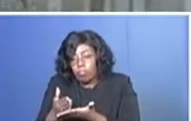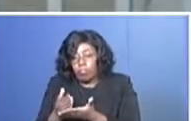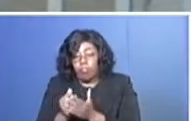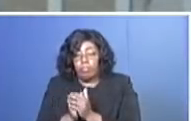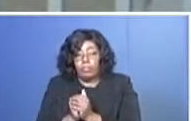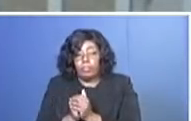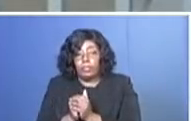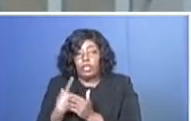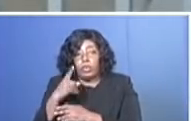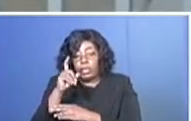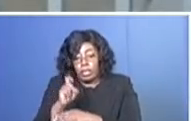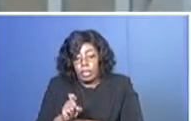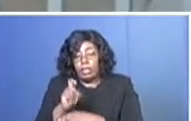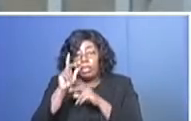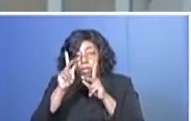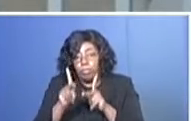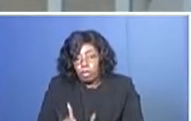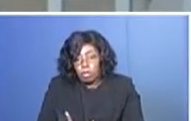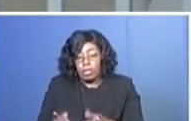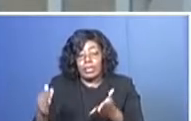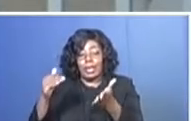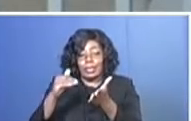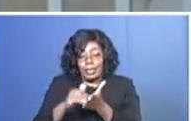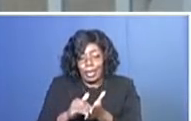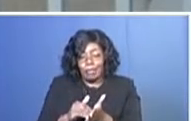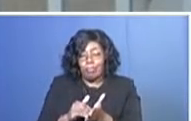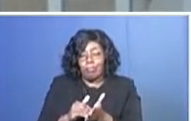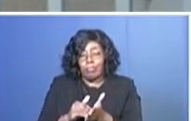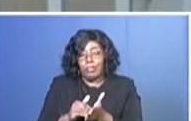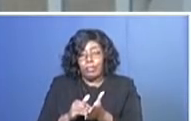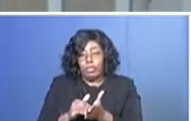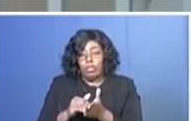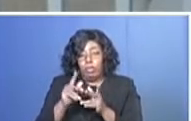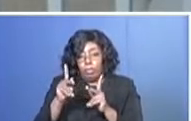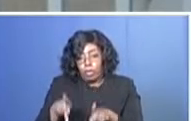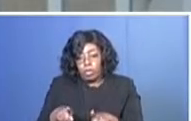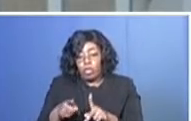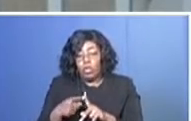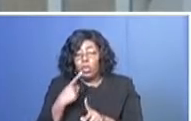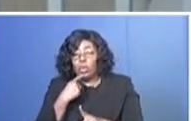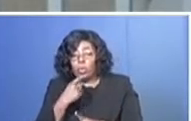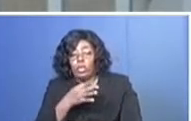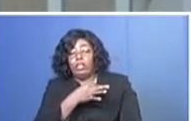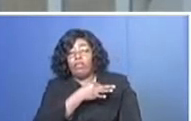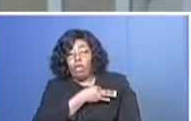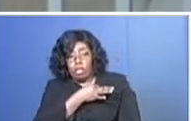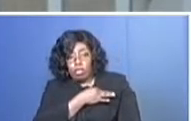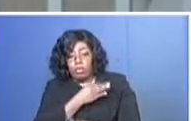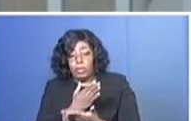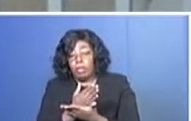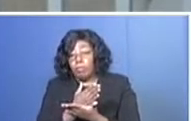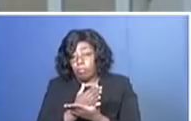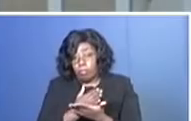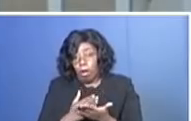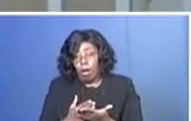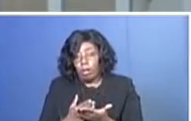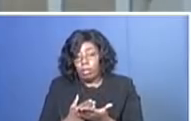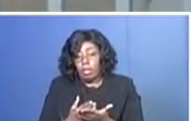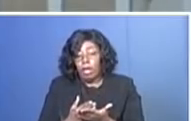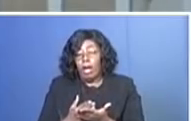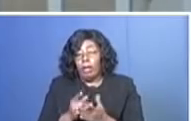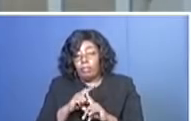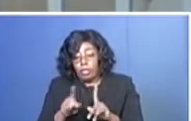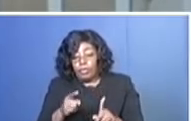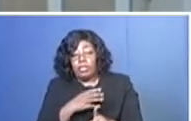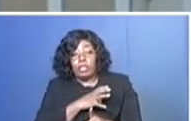phases. We need persons, again, to become involved with this. Persons who will volunteer to be part of our various